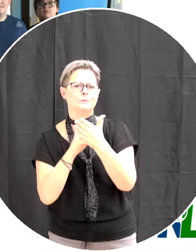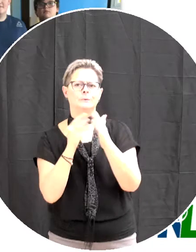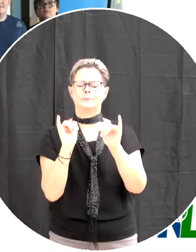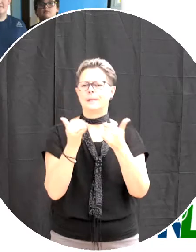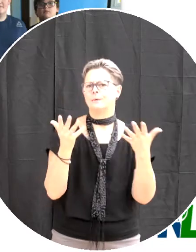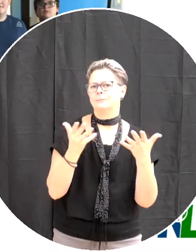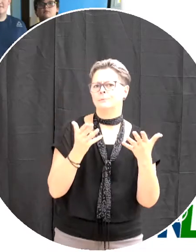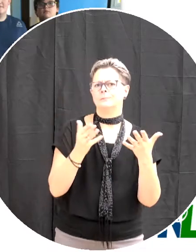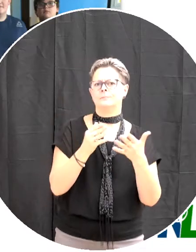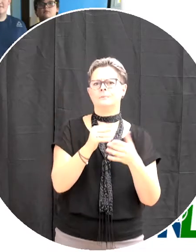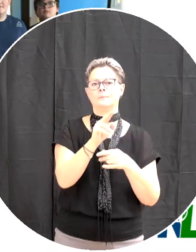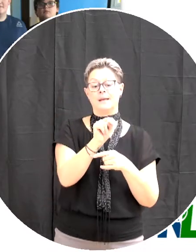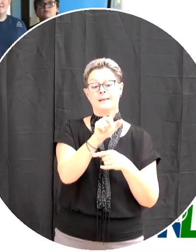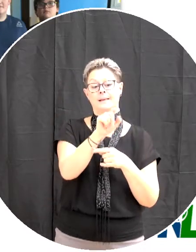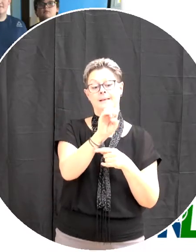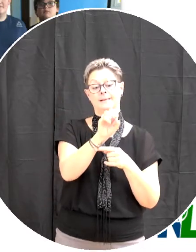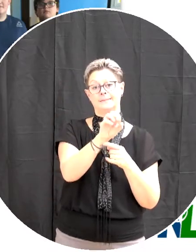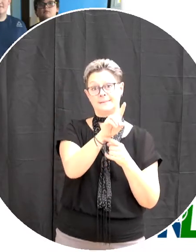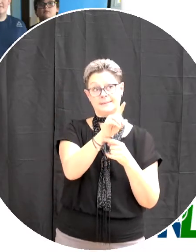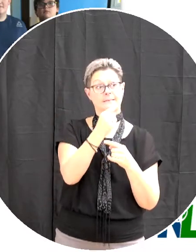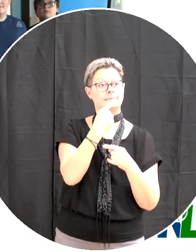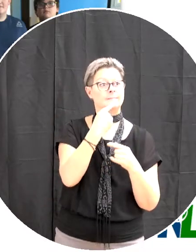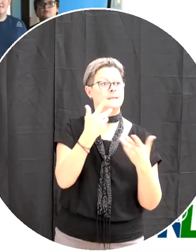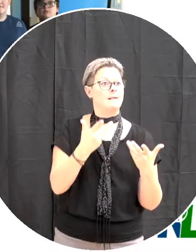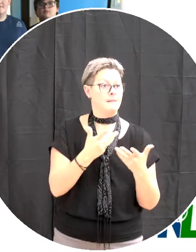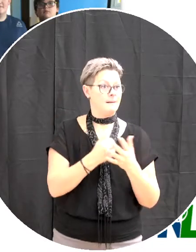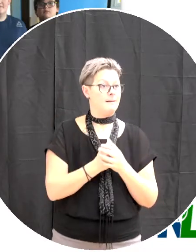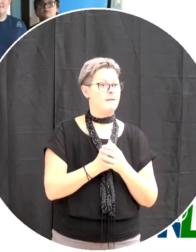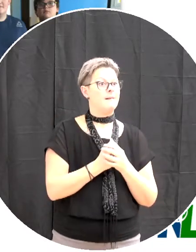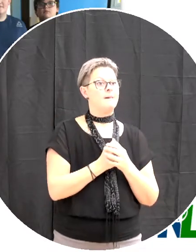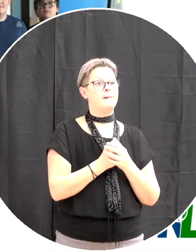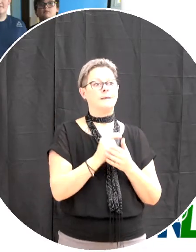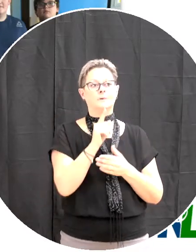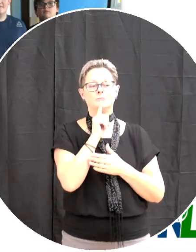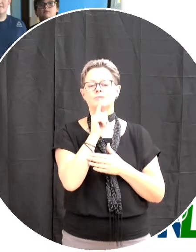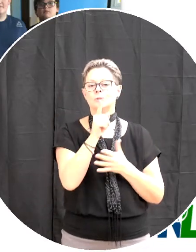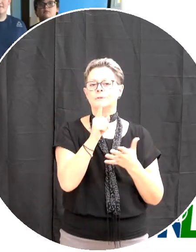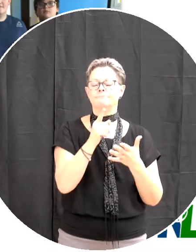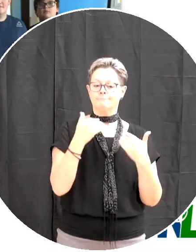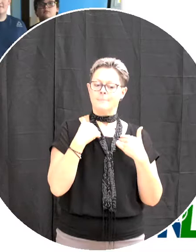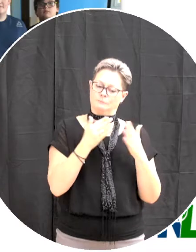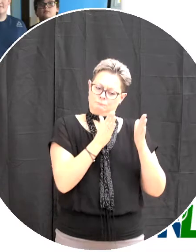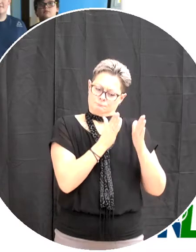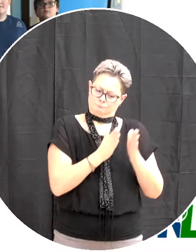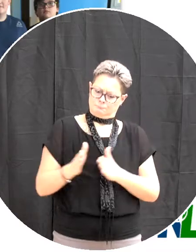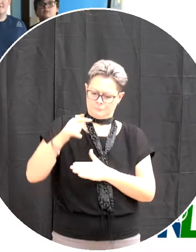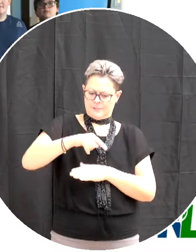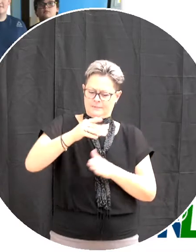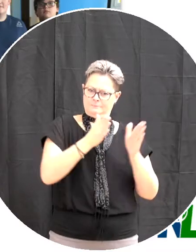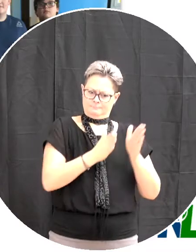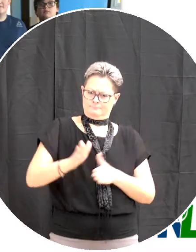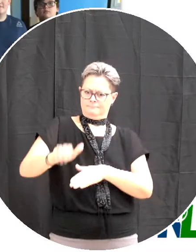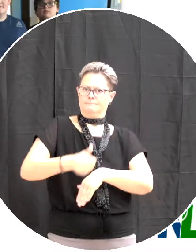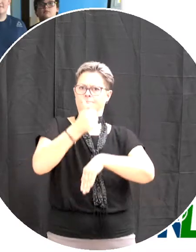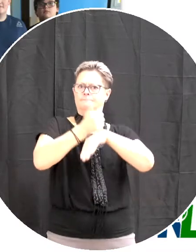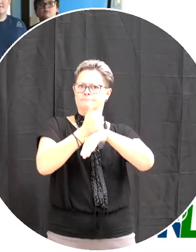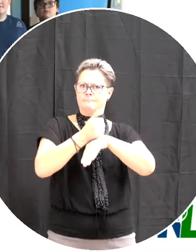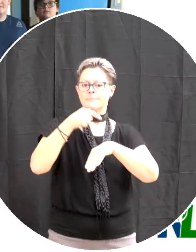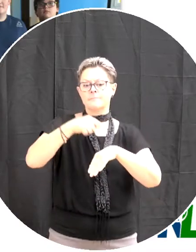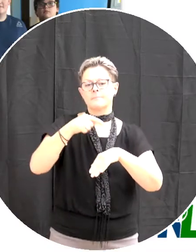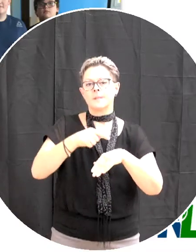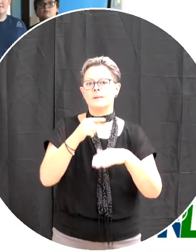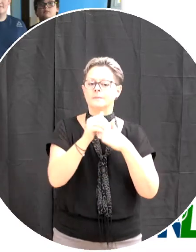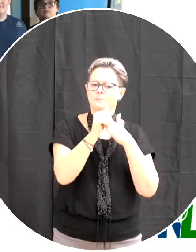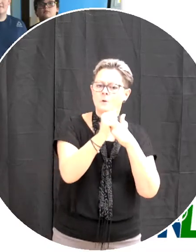the Department of Education's RTL plan during this strategic planning process. It provides guides